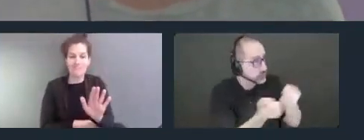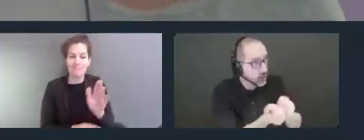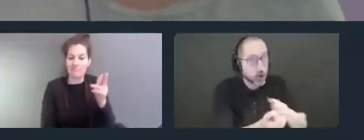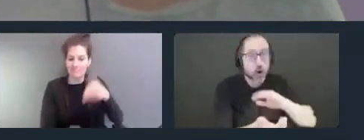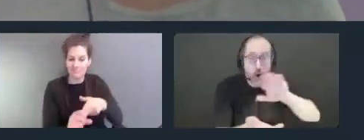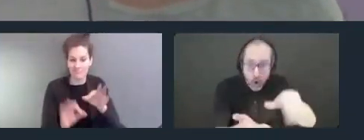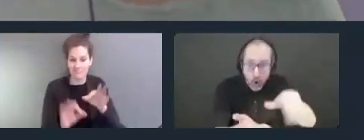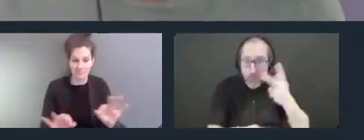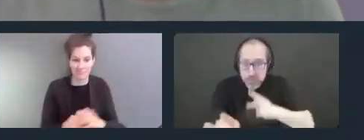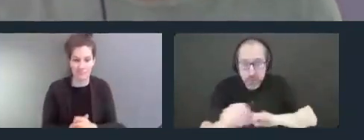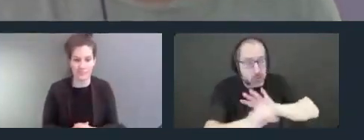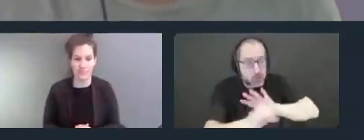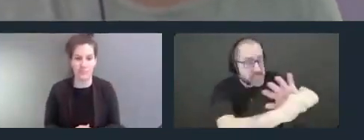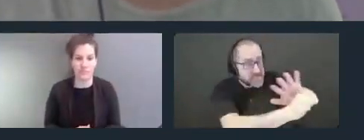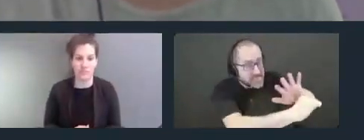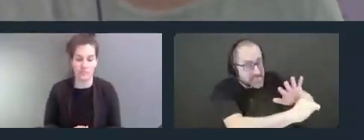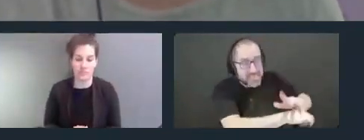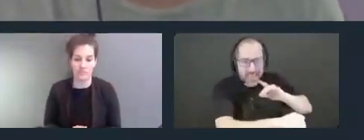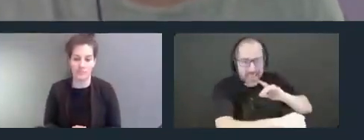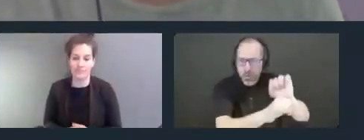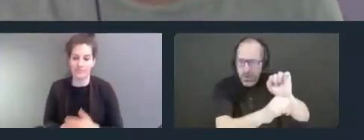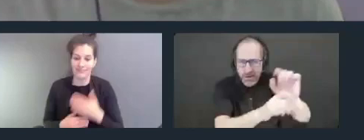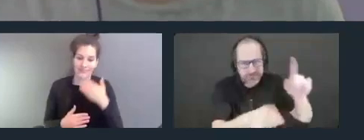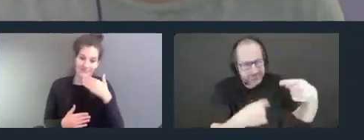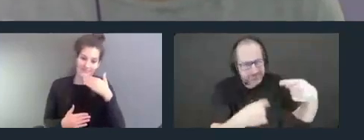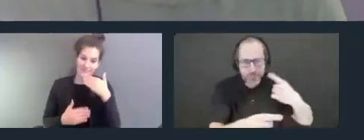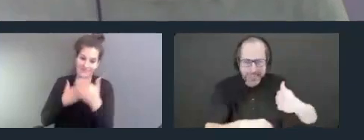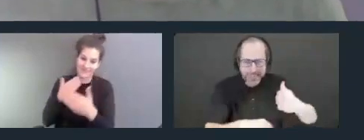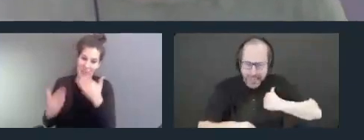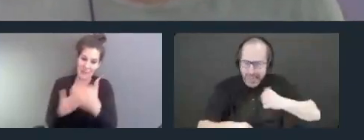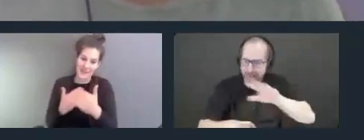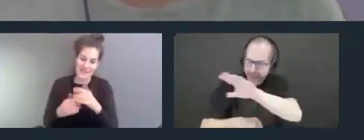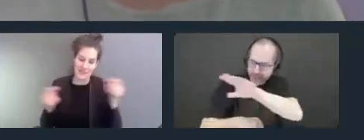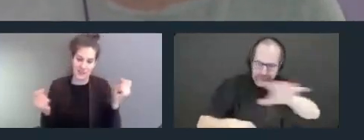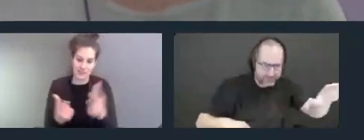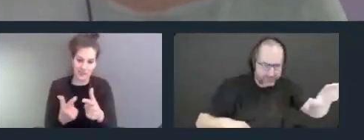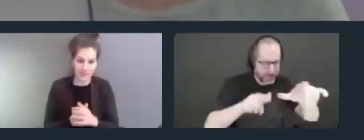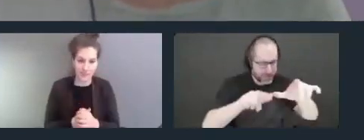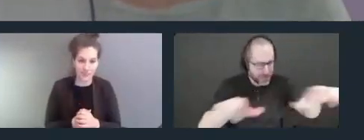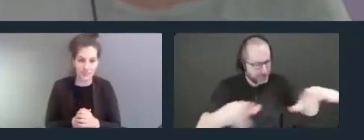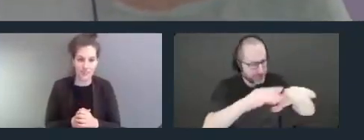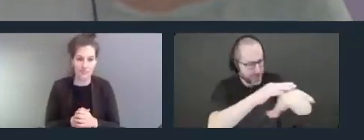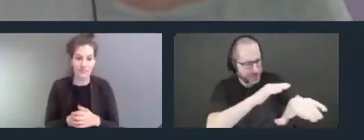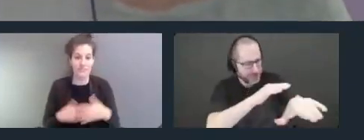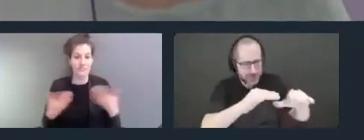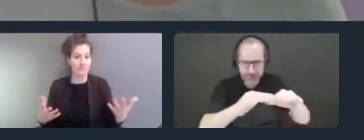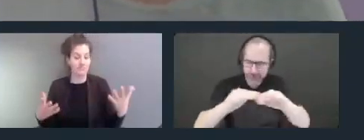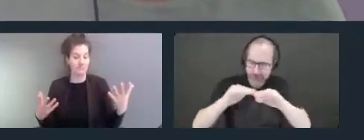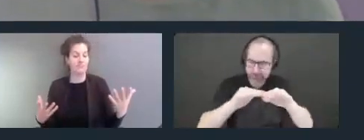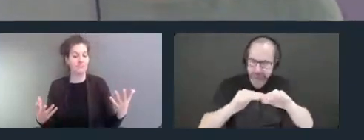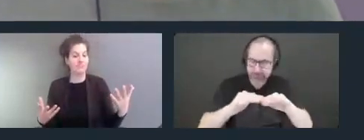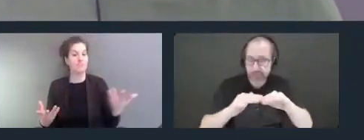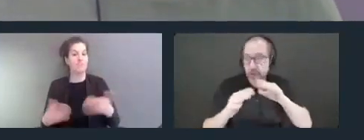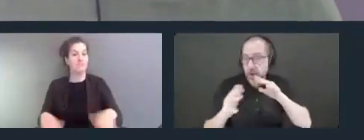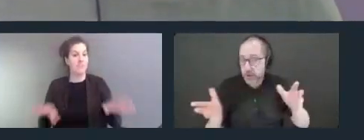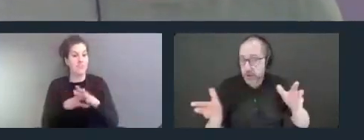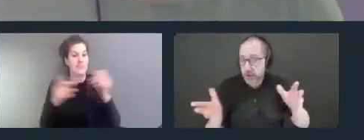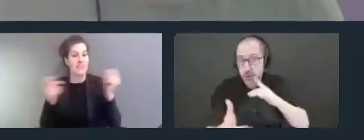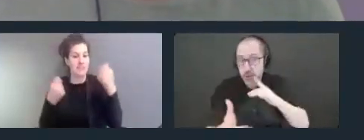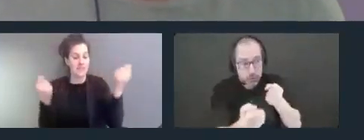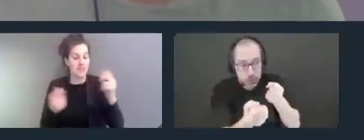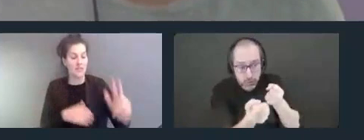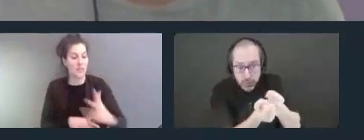make equitable language access across Canada a reality. We encourage you to support all the amazing equitable language